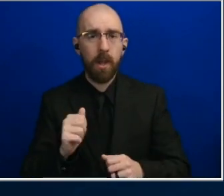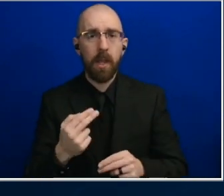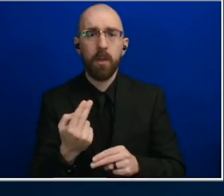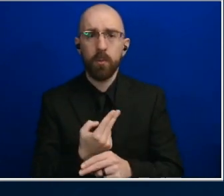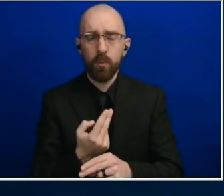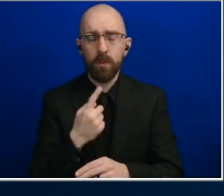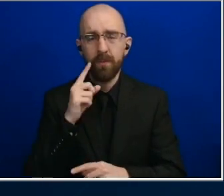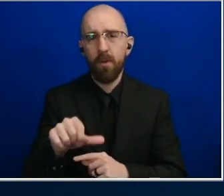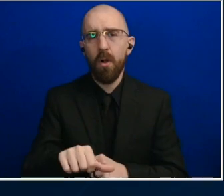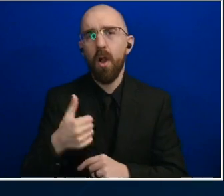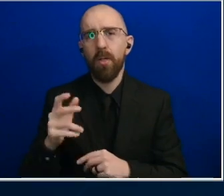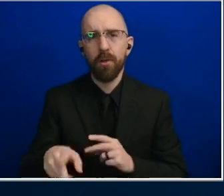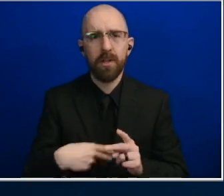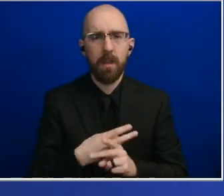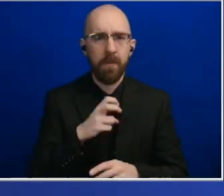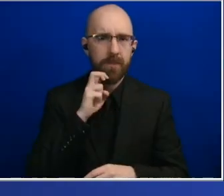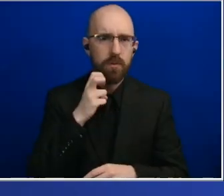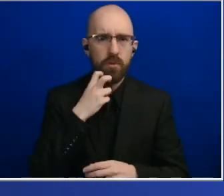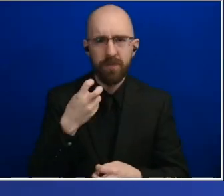nerve issues.